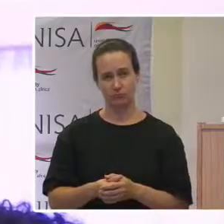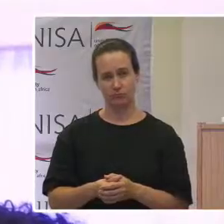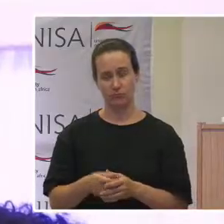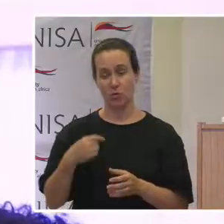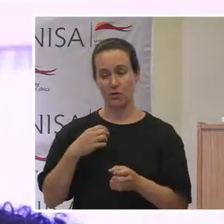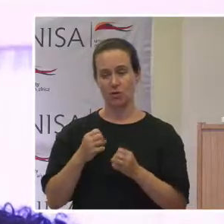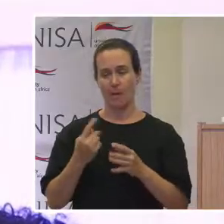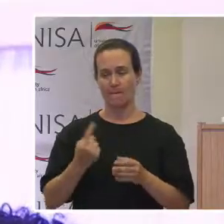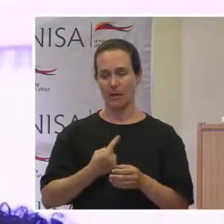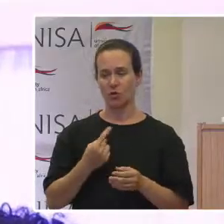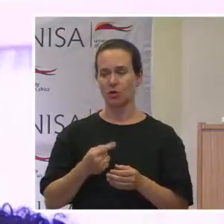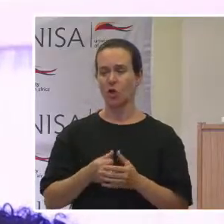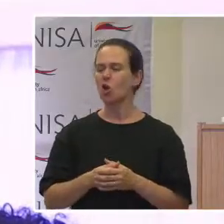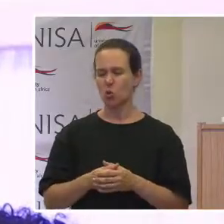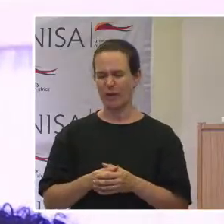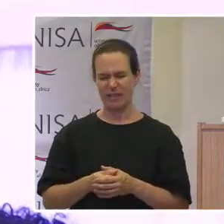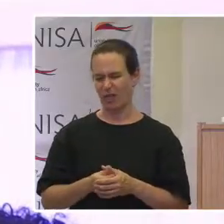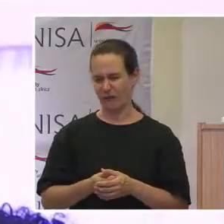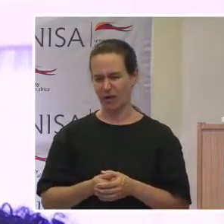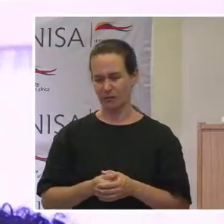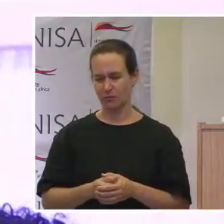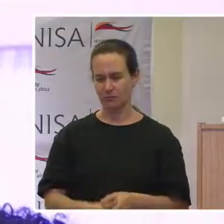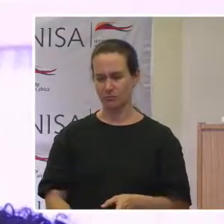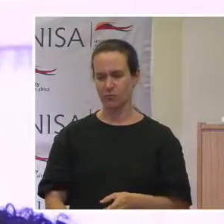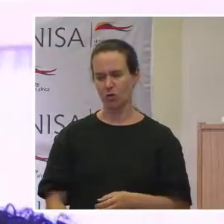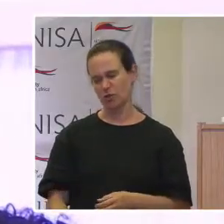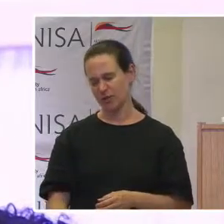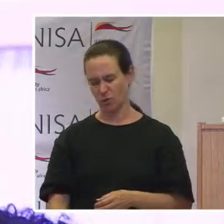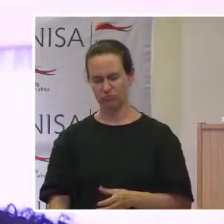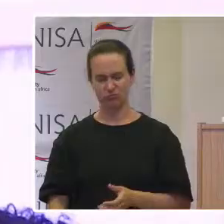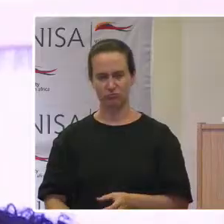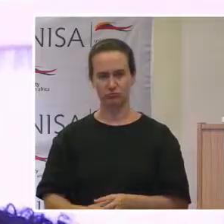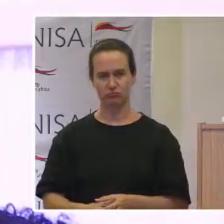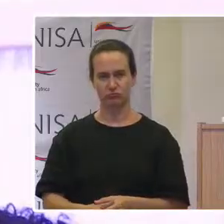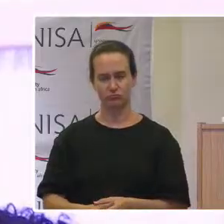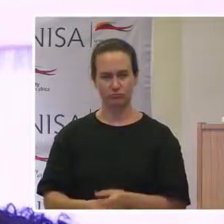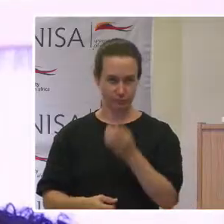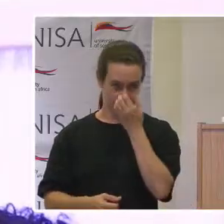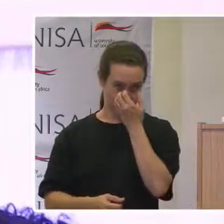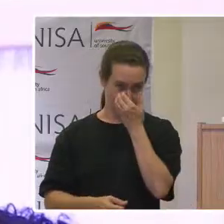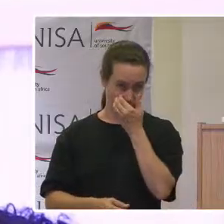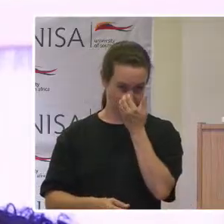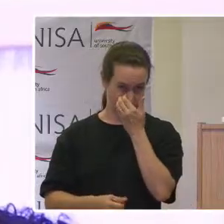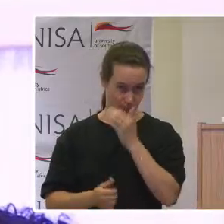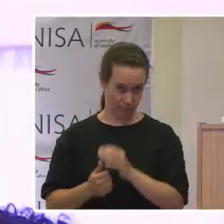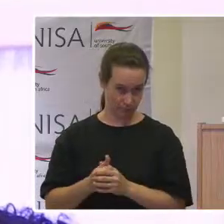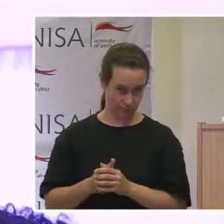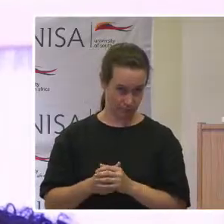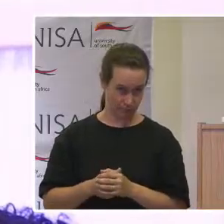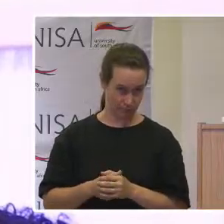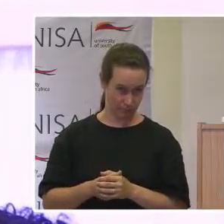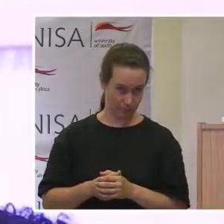myself. I'm a commercial pilot, I'm a flight instructor. I don't work in South Africa.